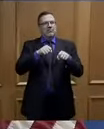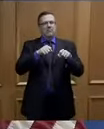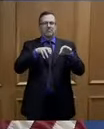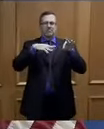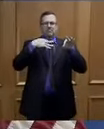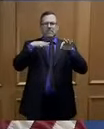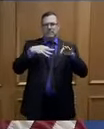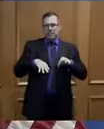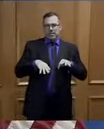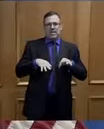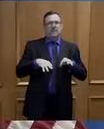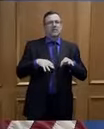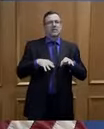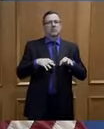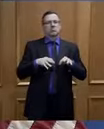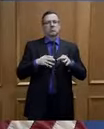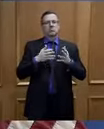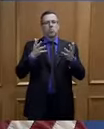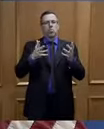to expect as we get